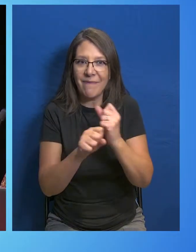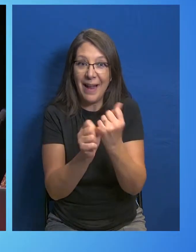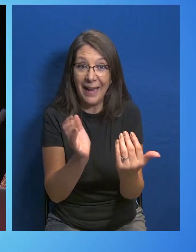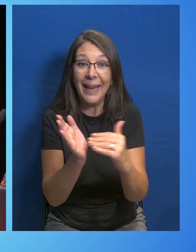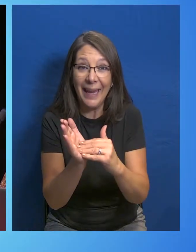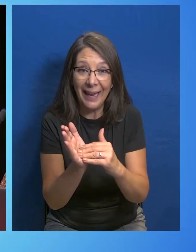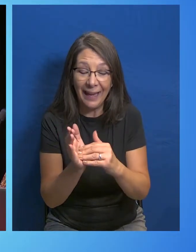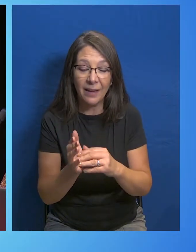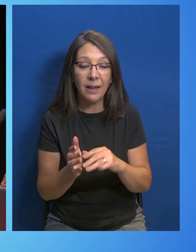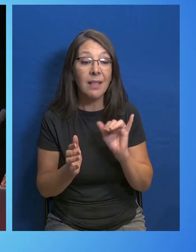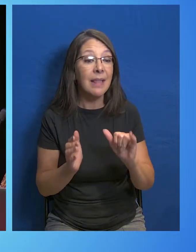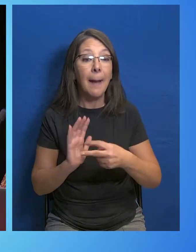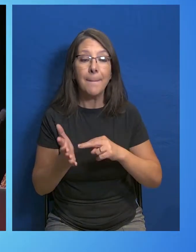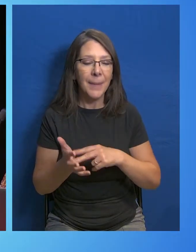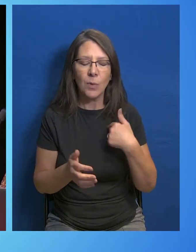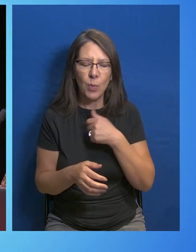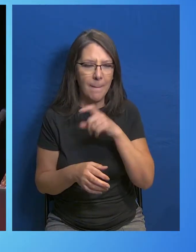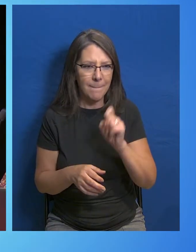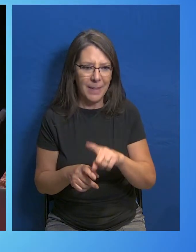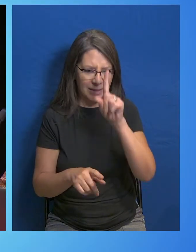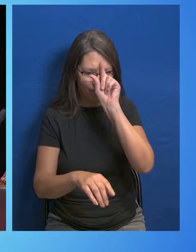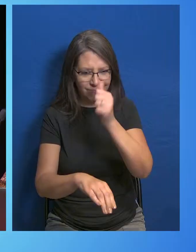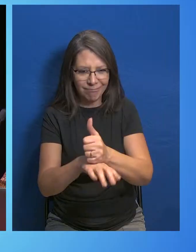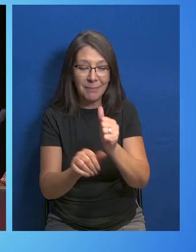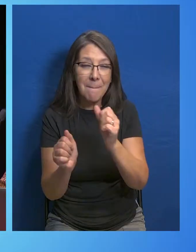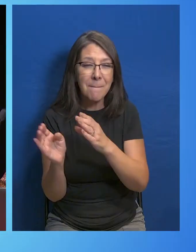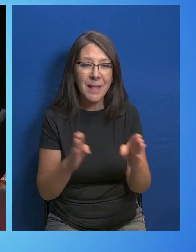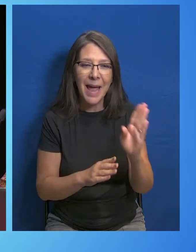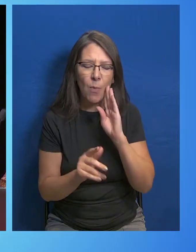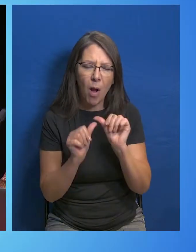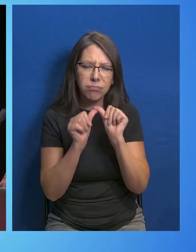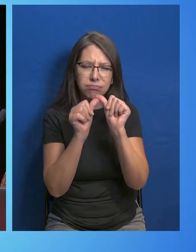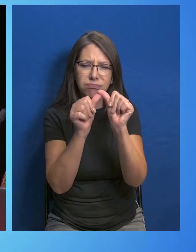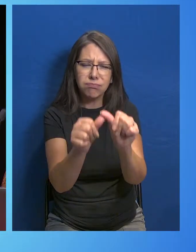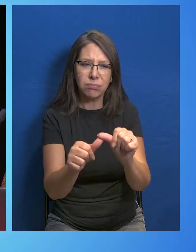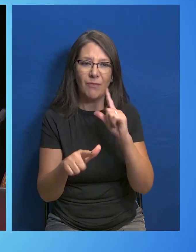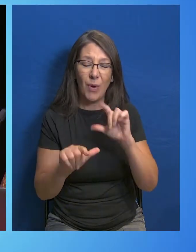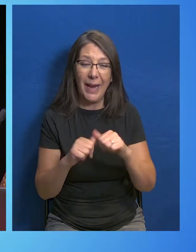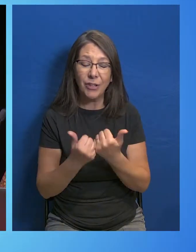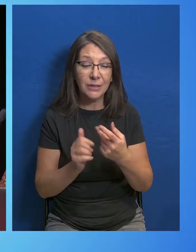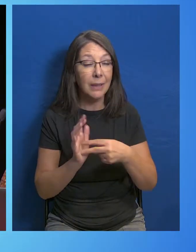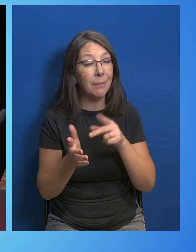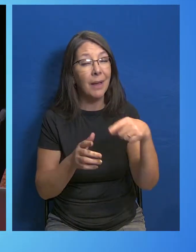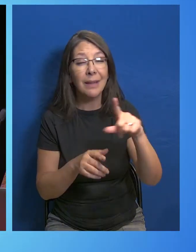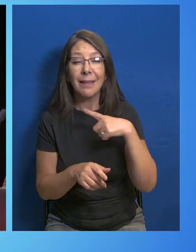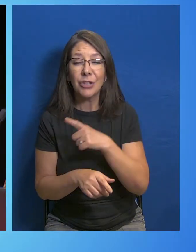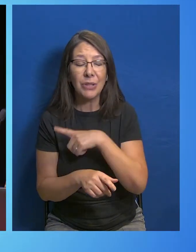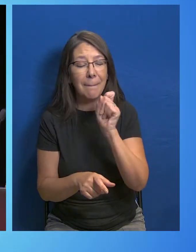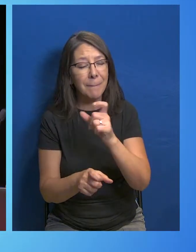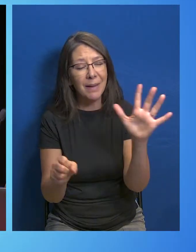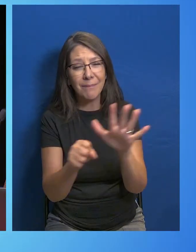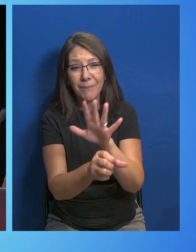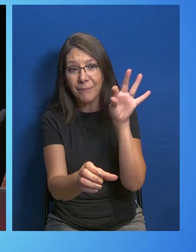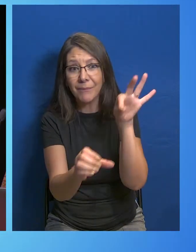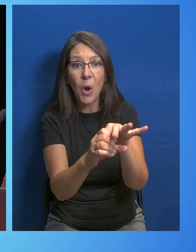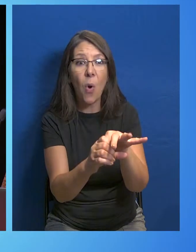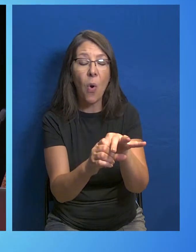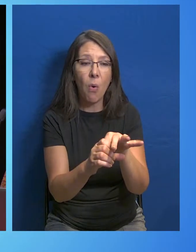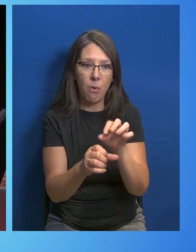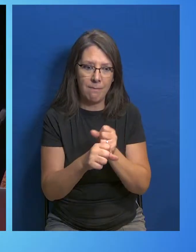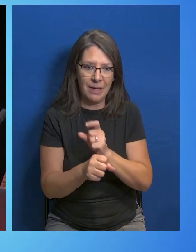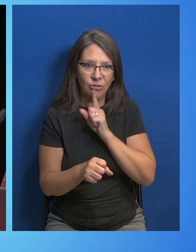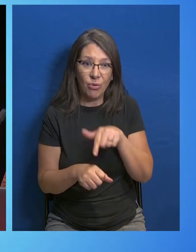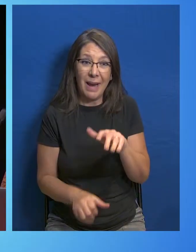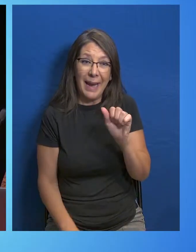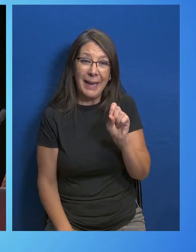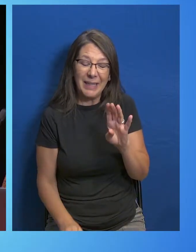a sustainable plan for this agency, which can get enough votes in the legislature to pass and ensure ASDB